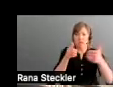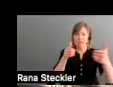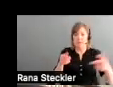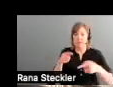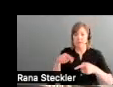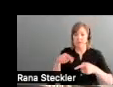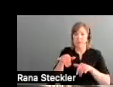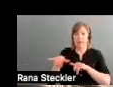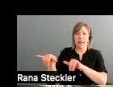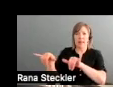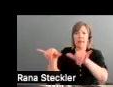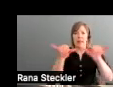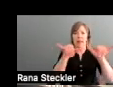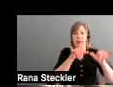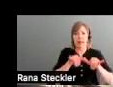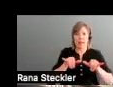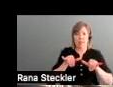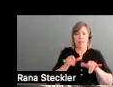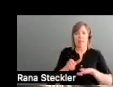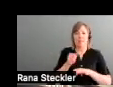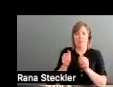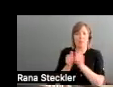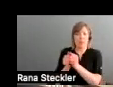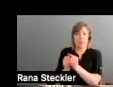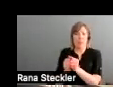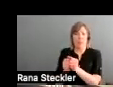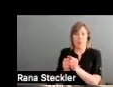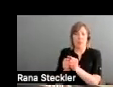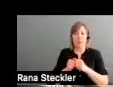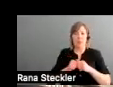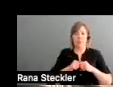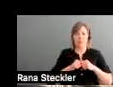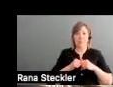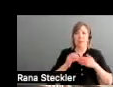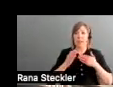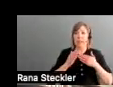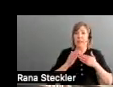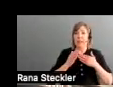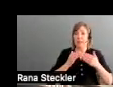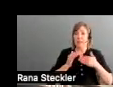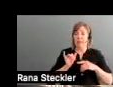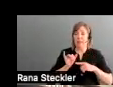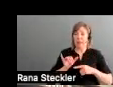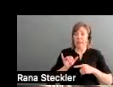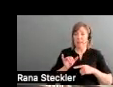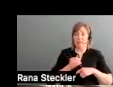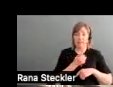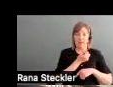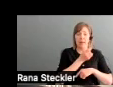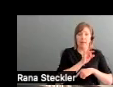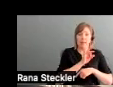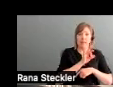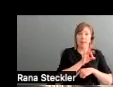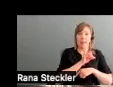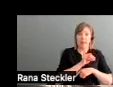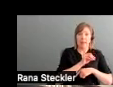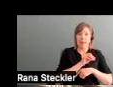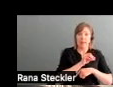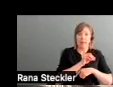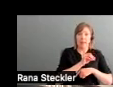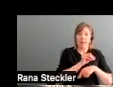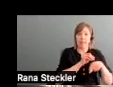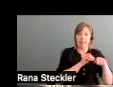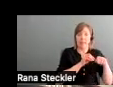people suffering from the same disease. Now, despite this, from the 1880s, despite this therapeutic